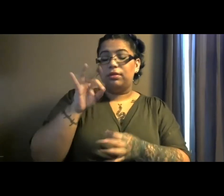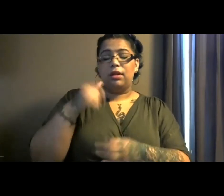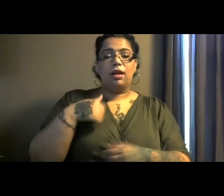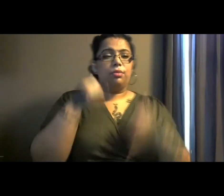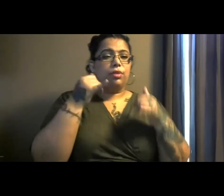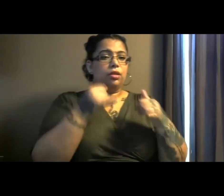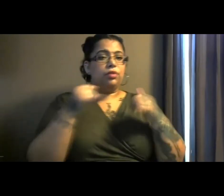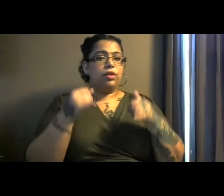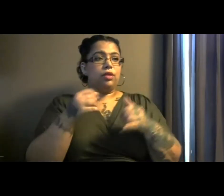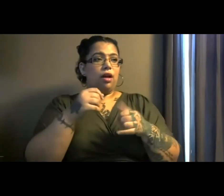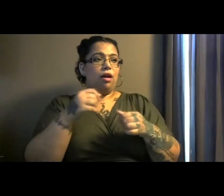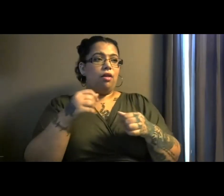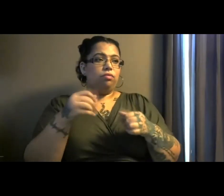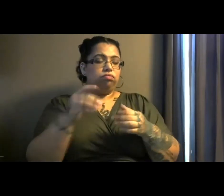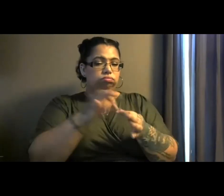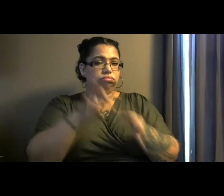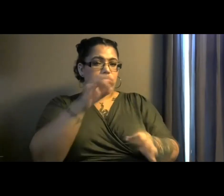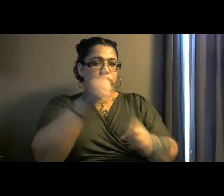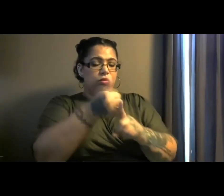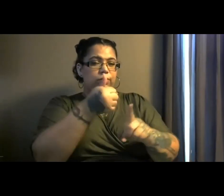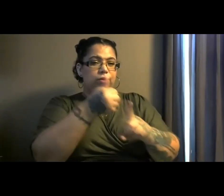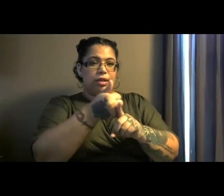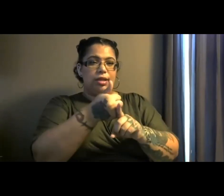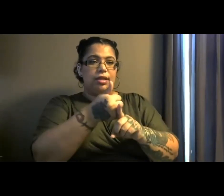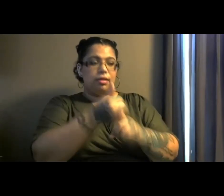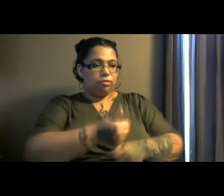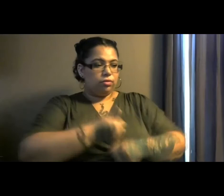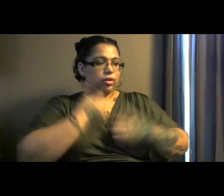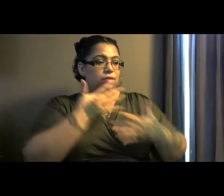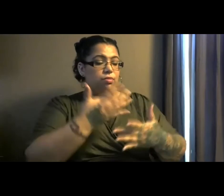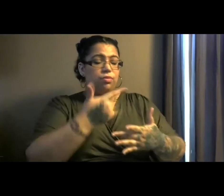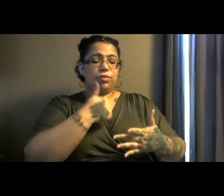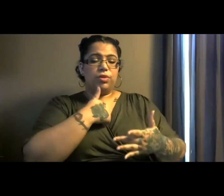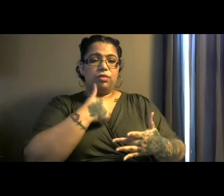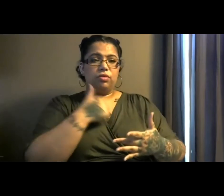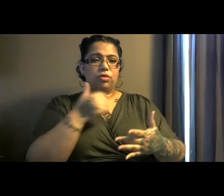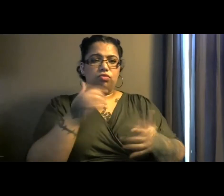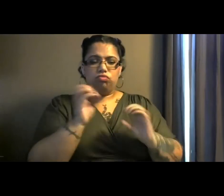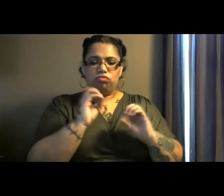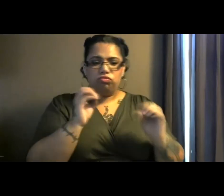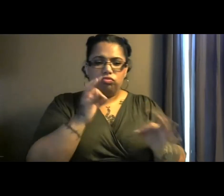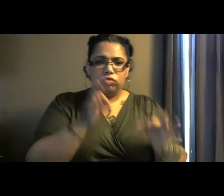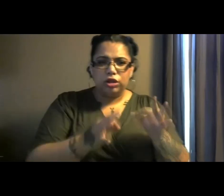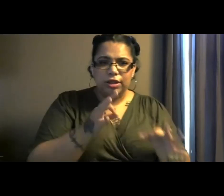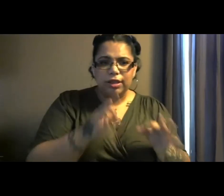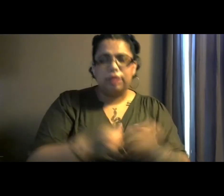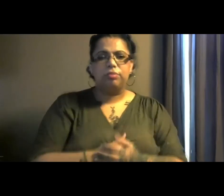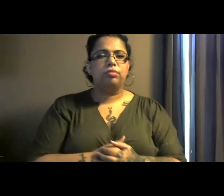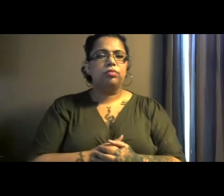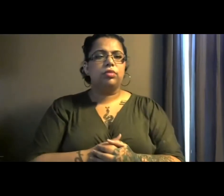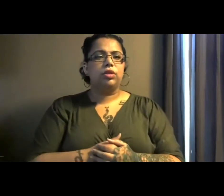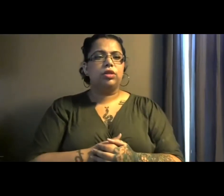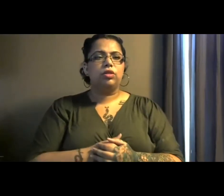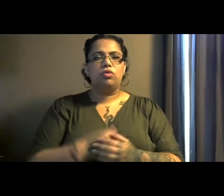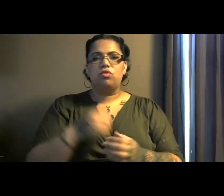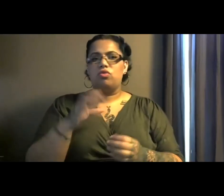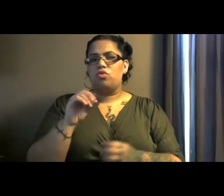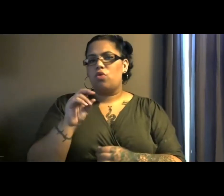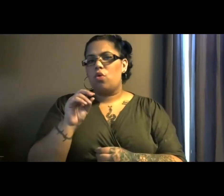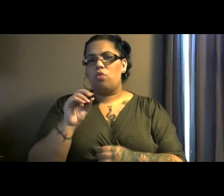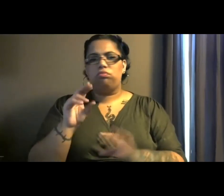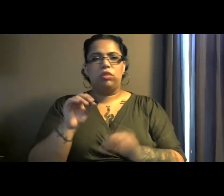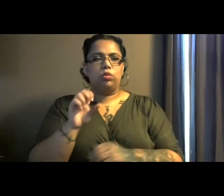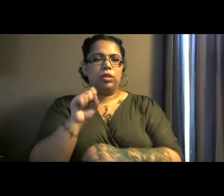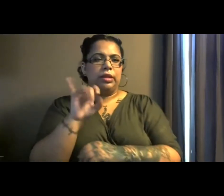spirit. There is no condemnation, no judgment, no sense of sin, sinner, mistake,